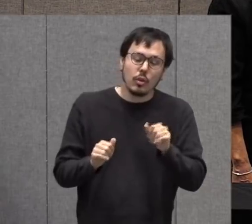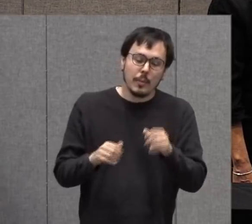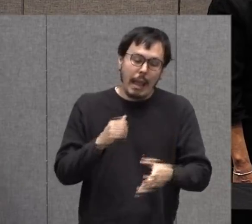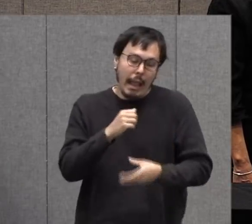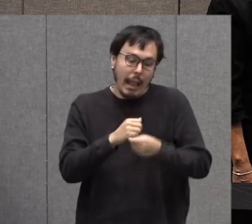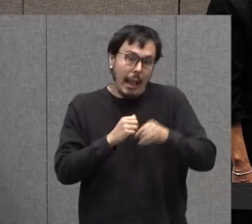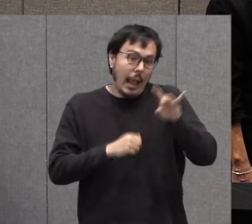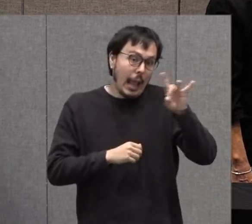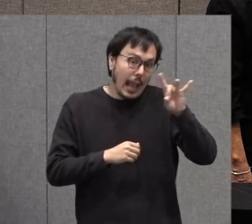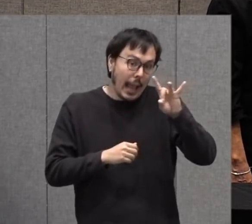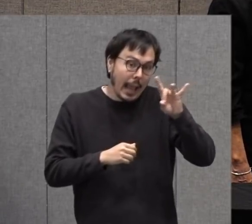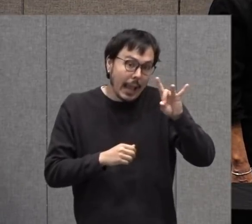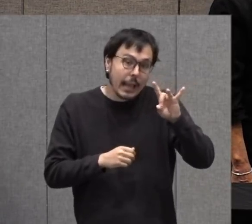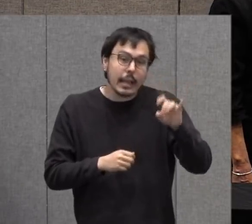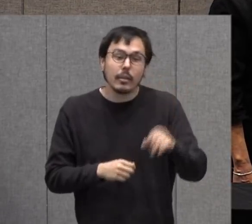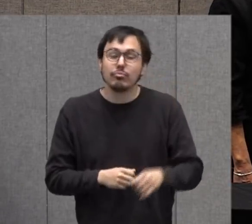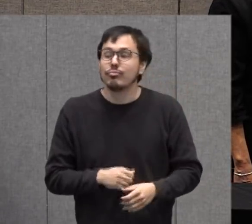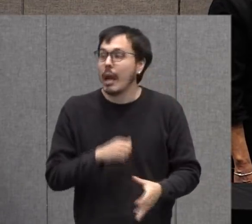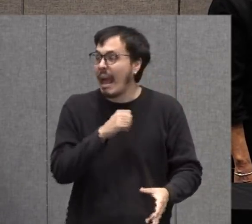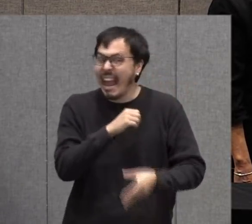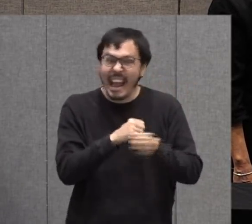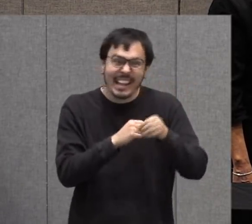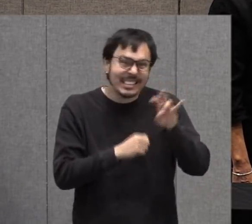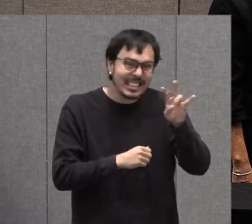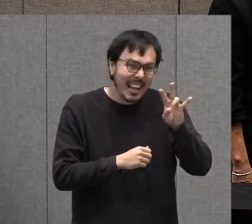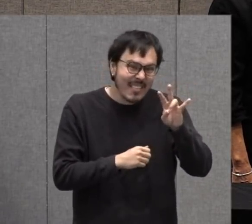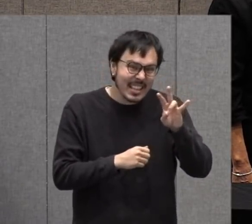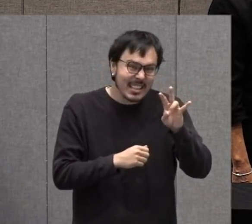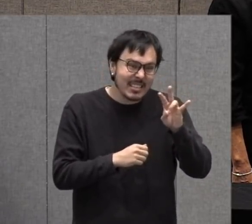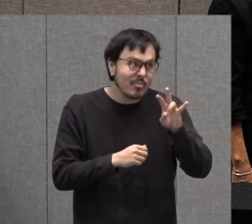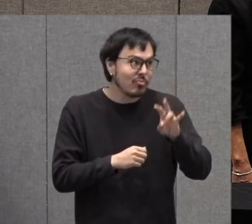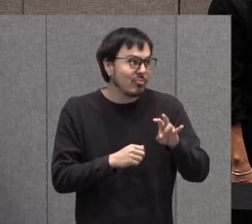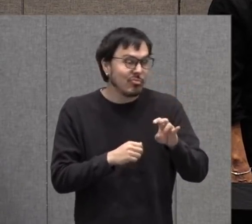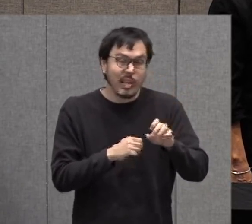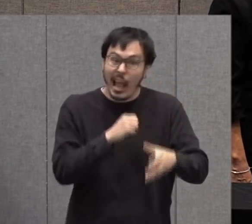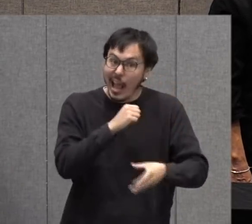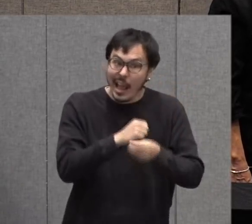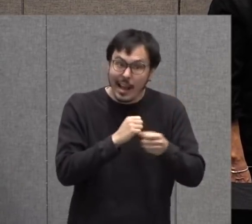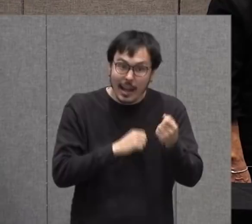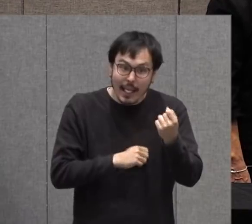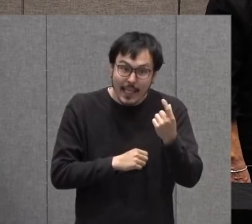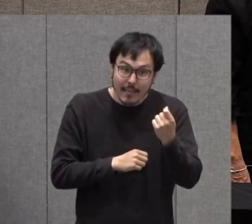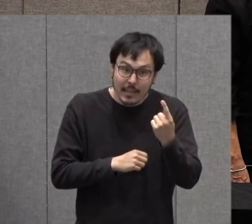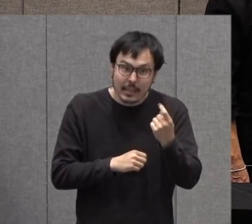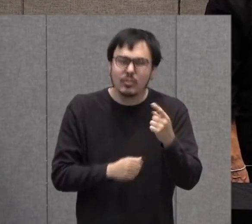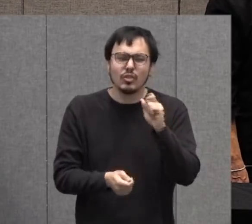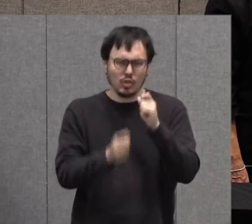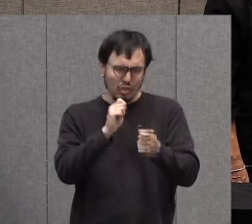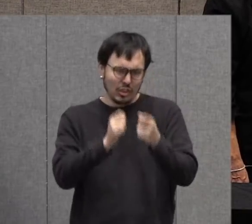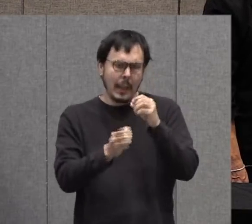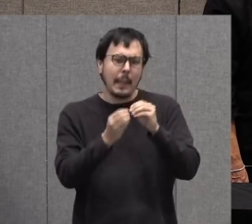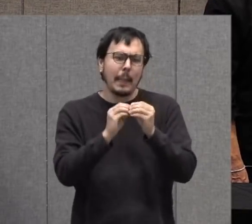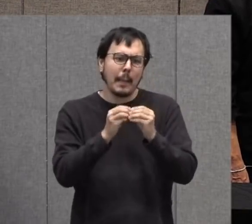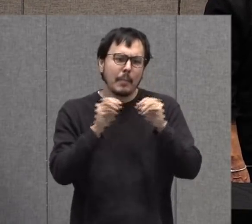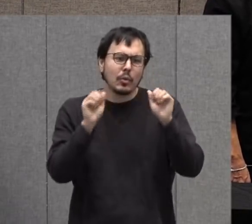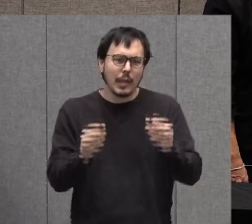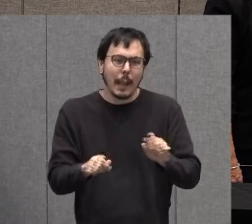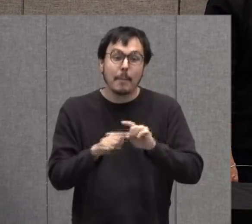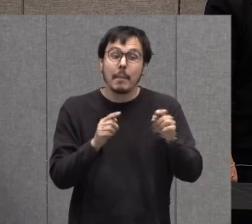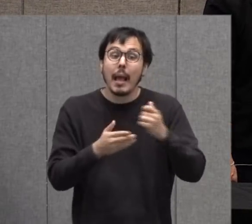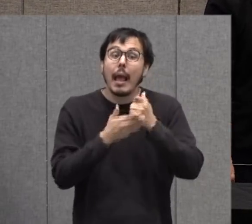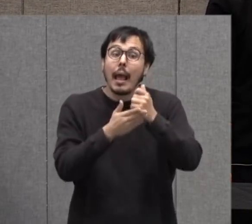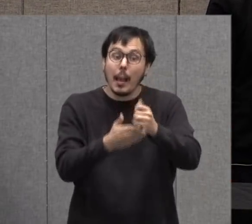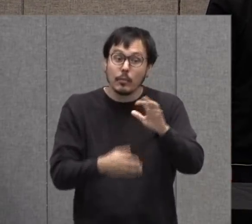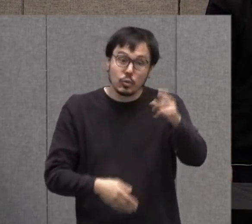or add 11. We can change this number, but it's a good strategy to kind of use our brains and get thinking. You